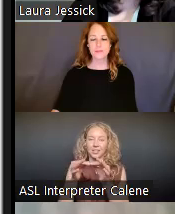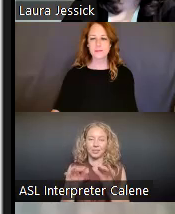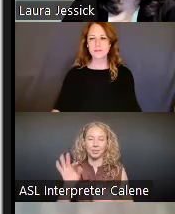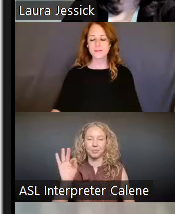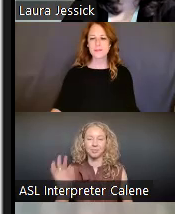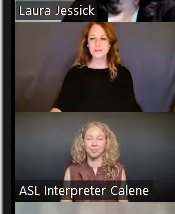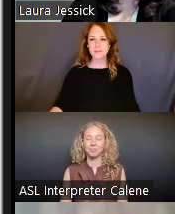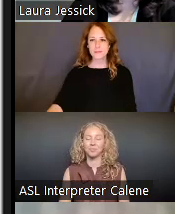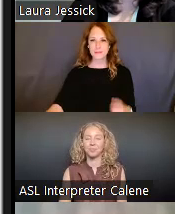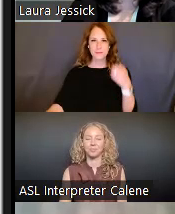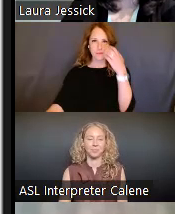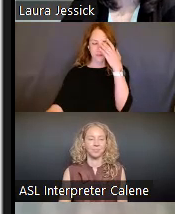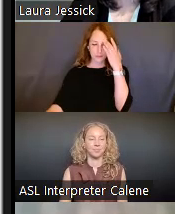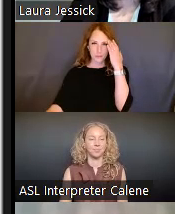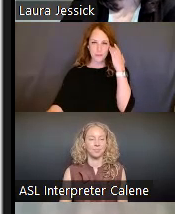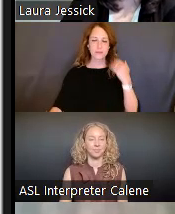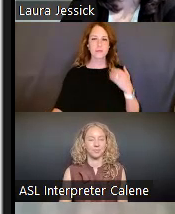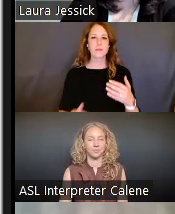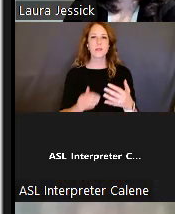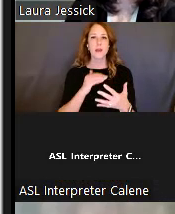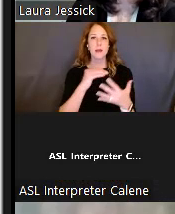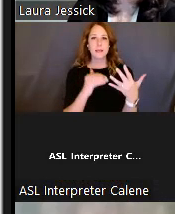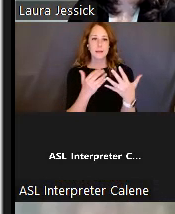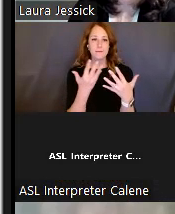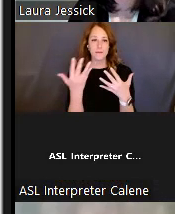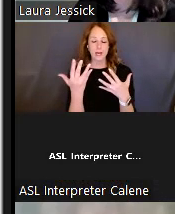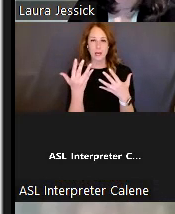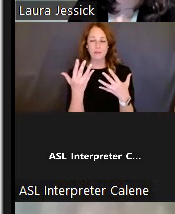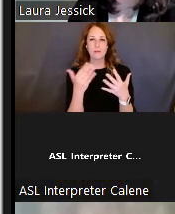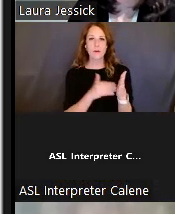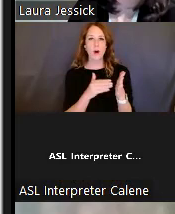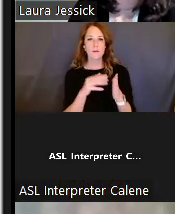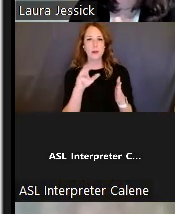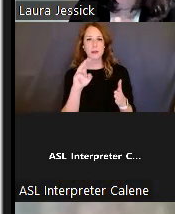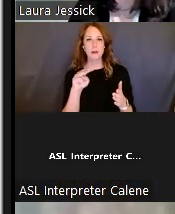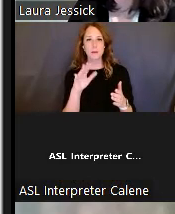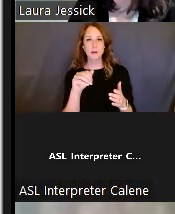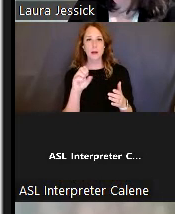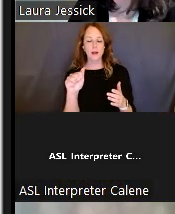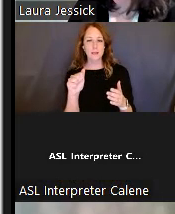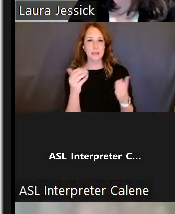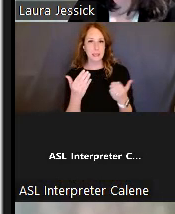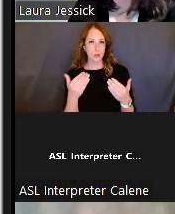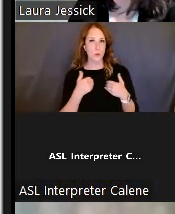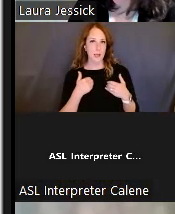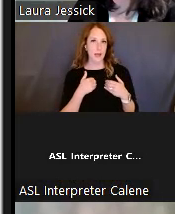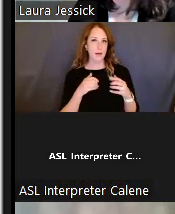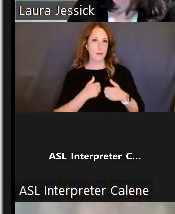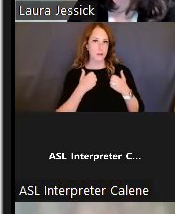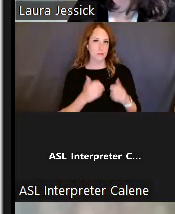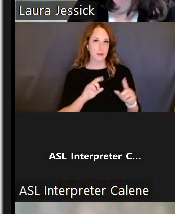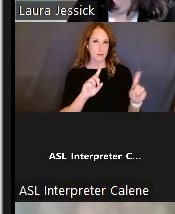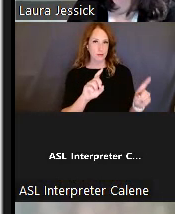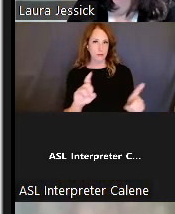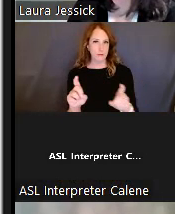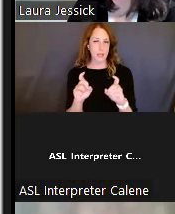And then step 5. So we often here at MCASA, we do a survivor survey. And the survivor survey